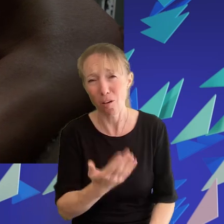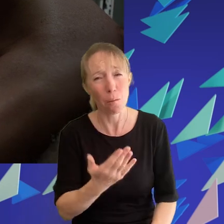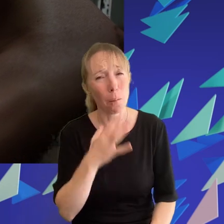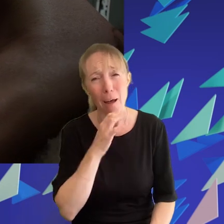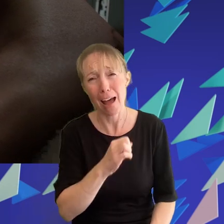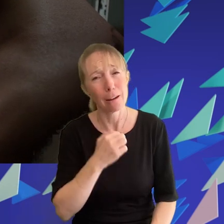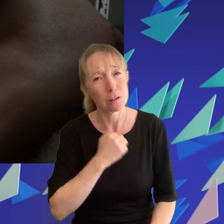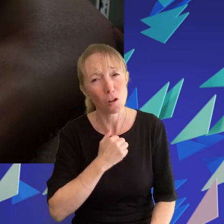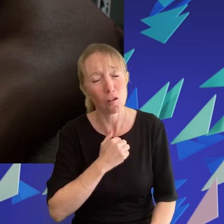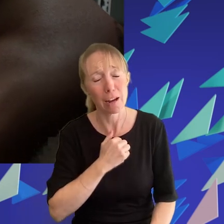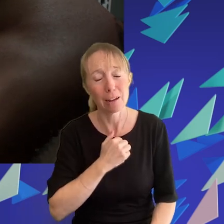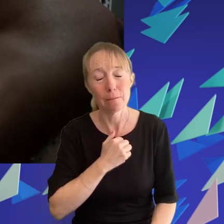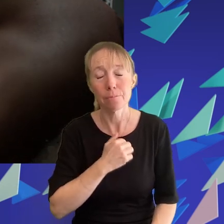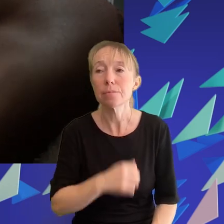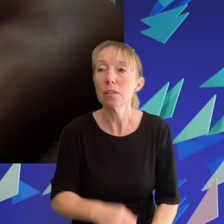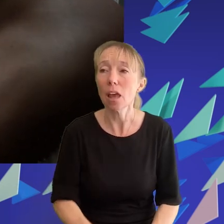man. I'm sorry.